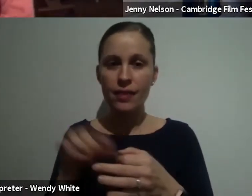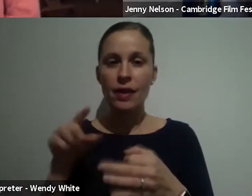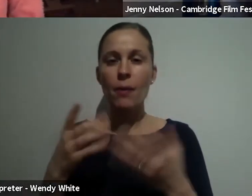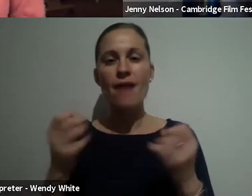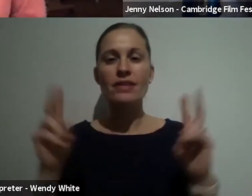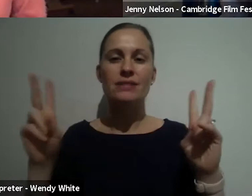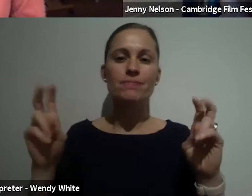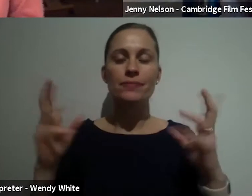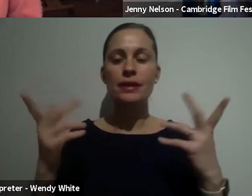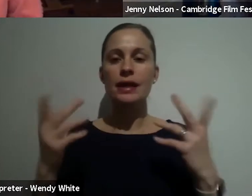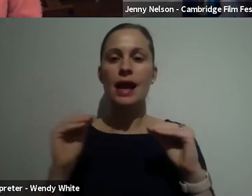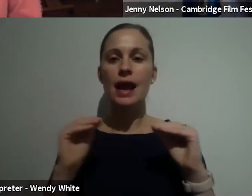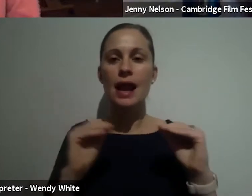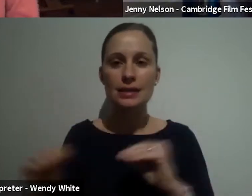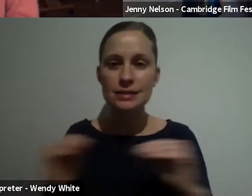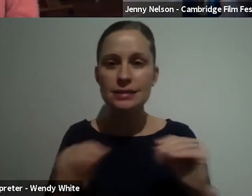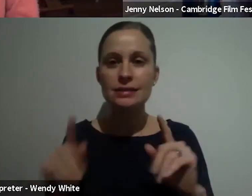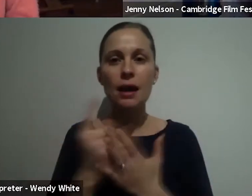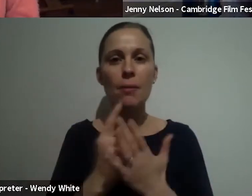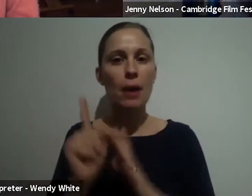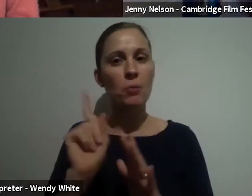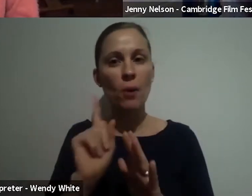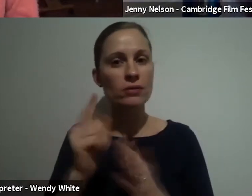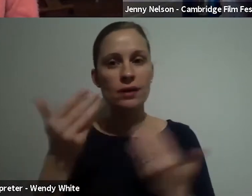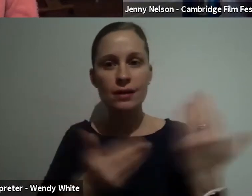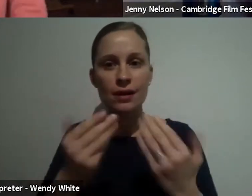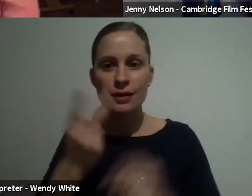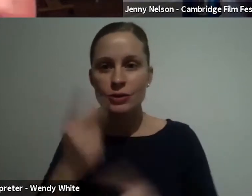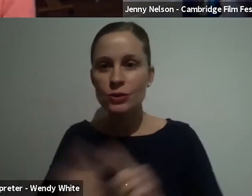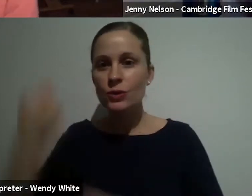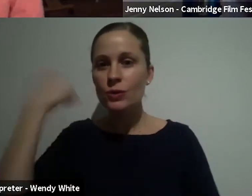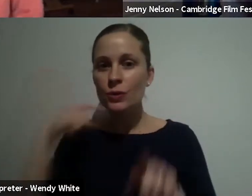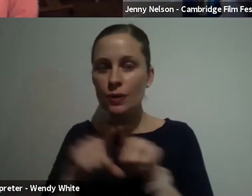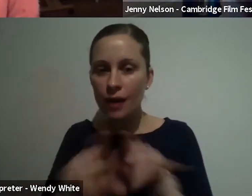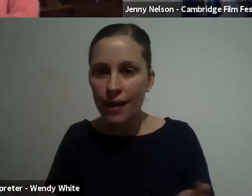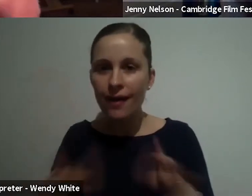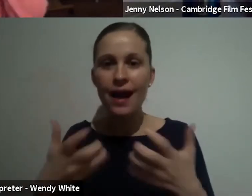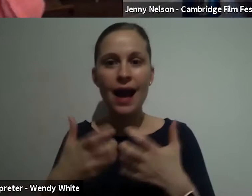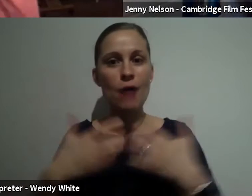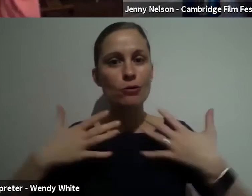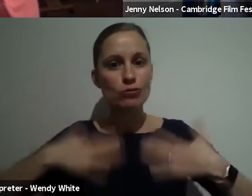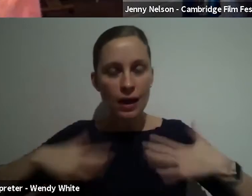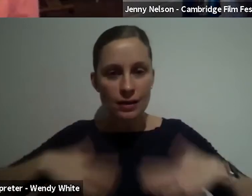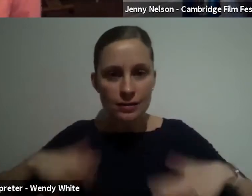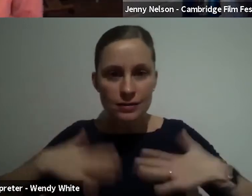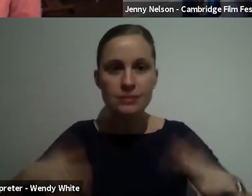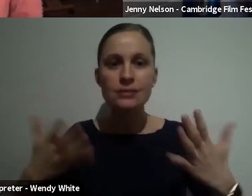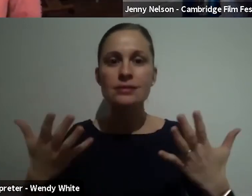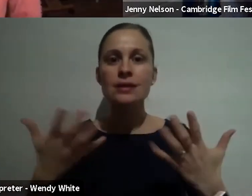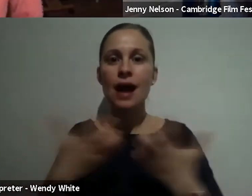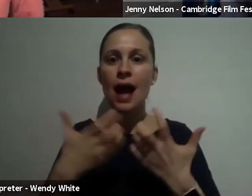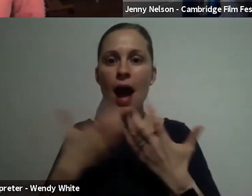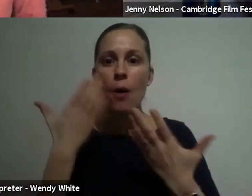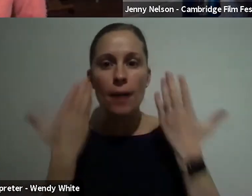but how was the year 92? And how did we dress up, or how did we put our